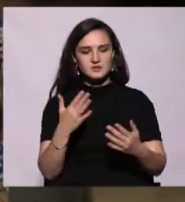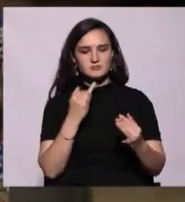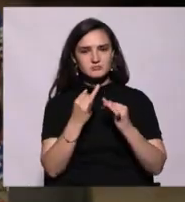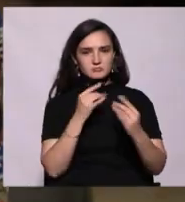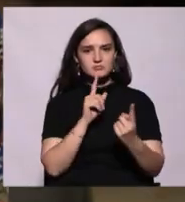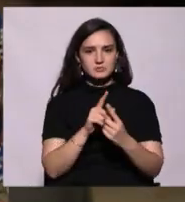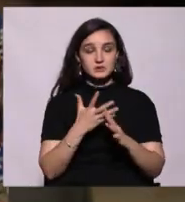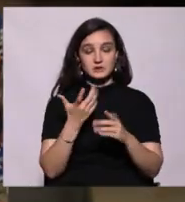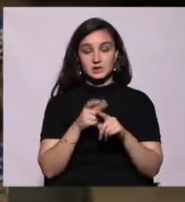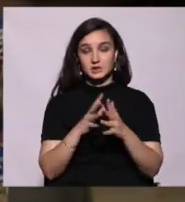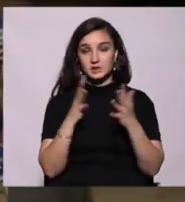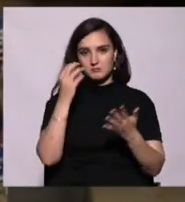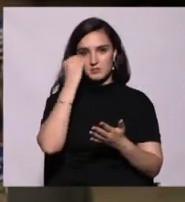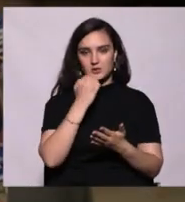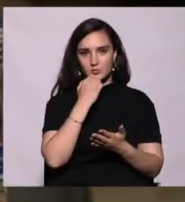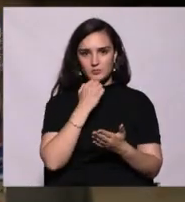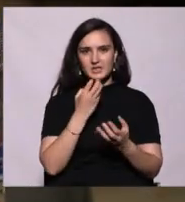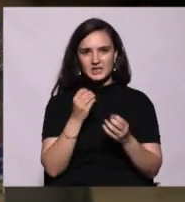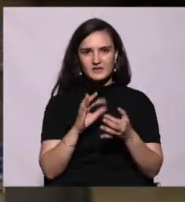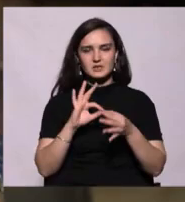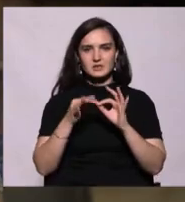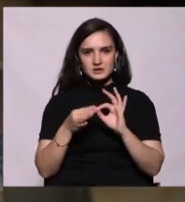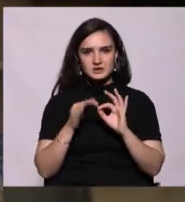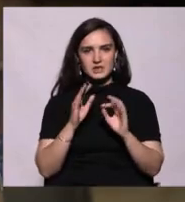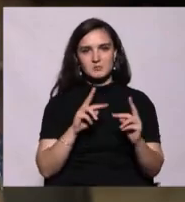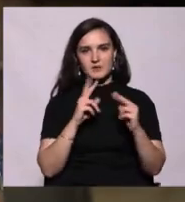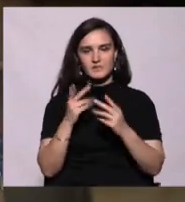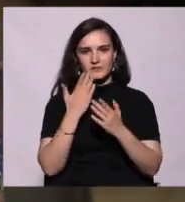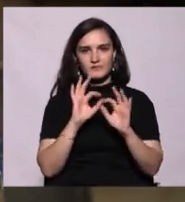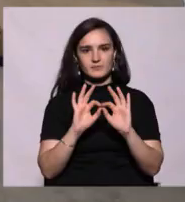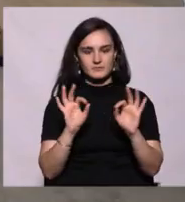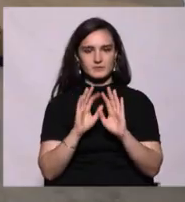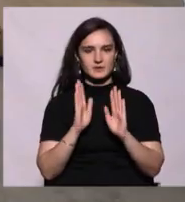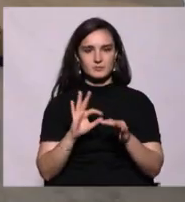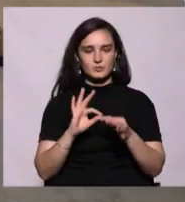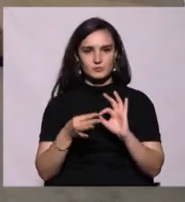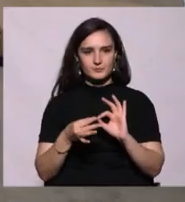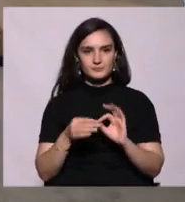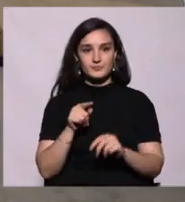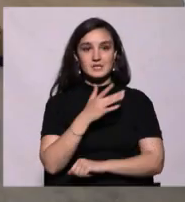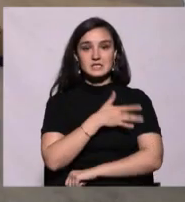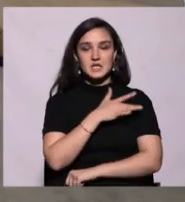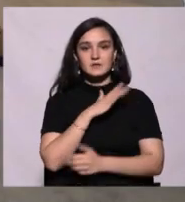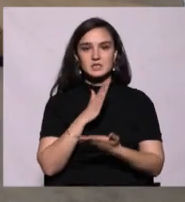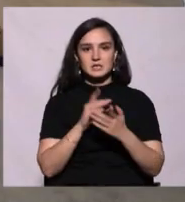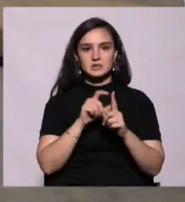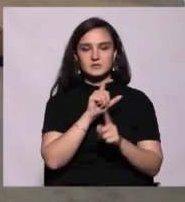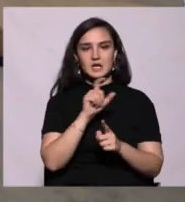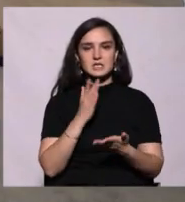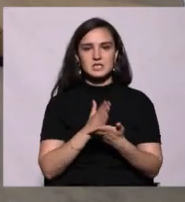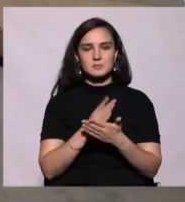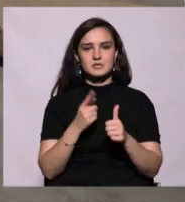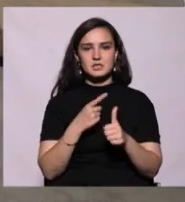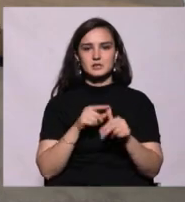Thank you very much. I think we will talk a bit more in the reading section about it. Customer service is noun and